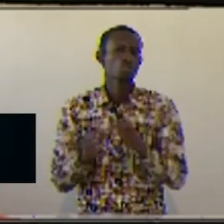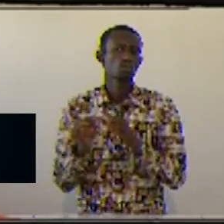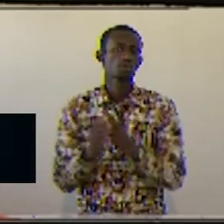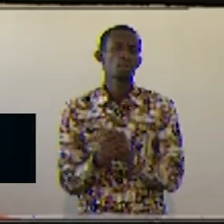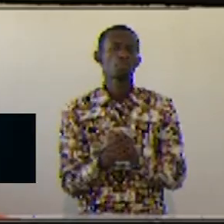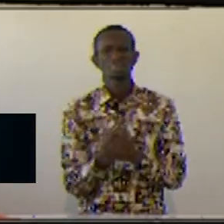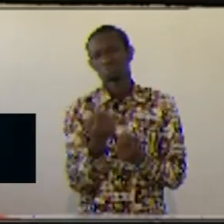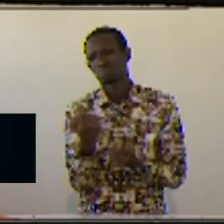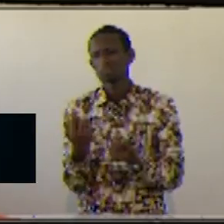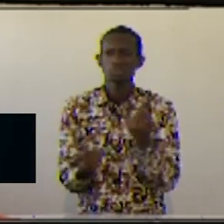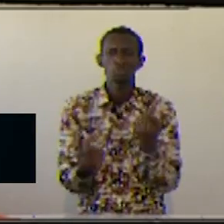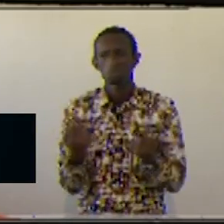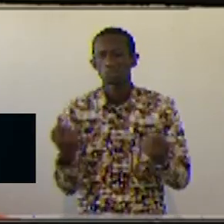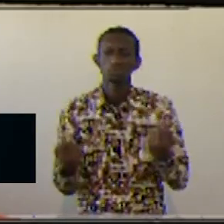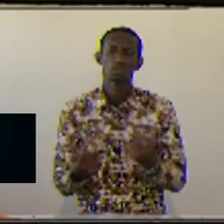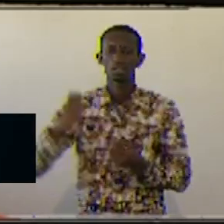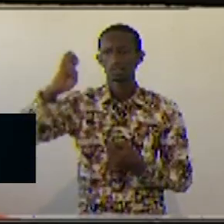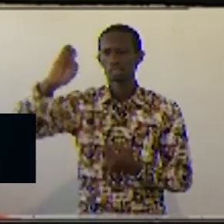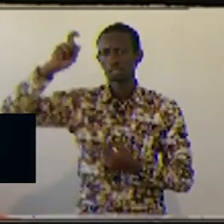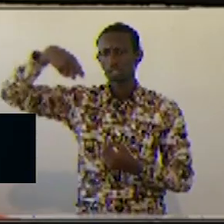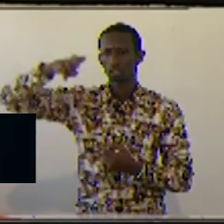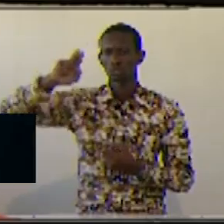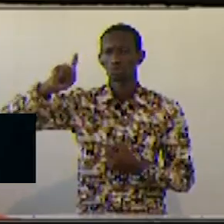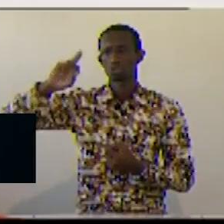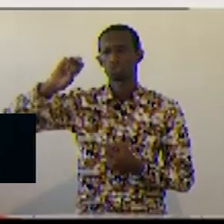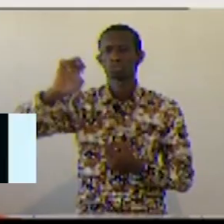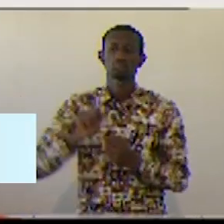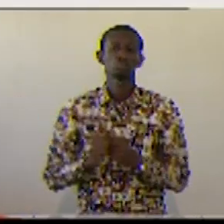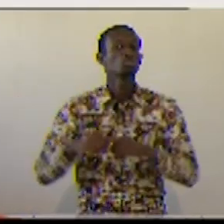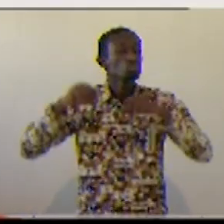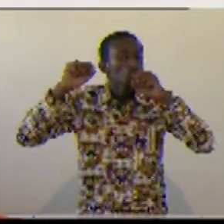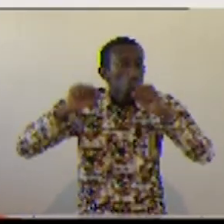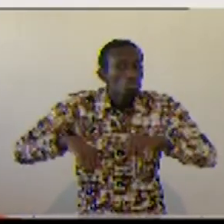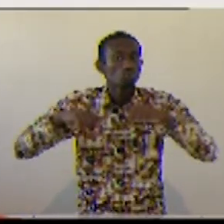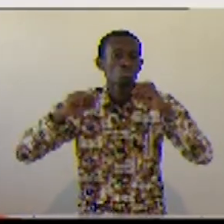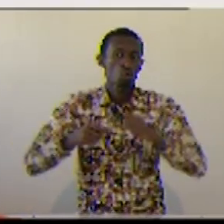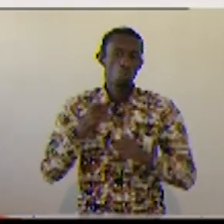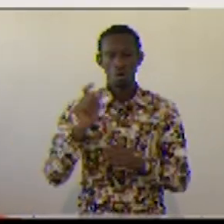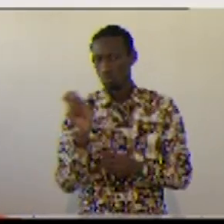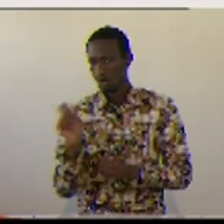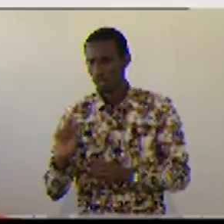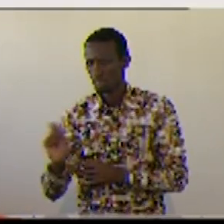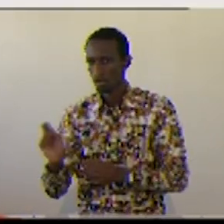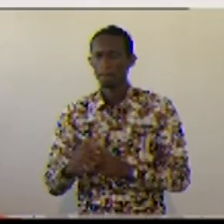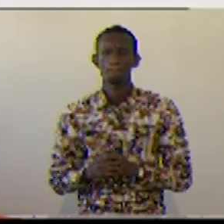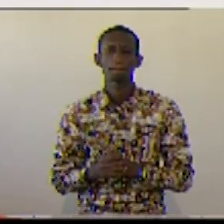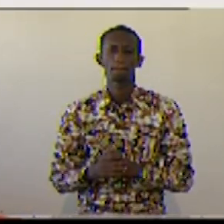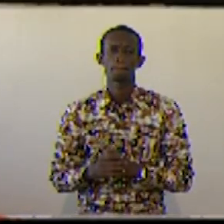equation. So you should also be able to write those equations, balance them,